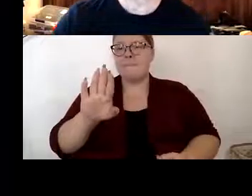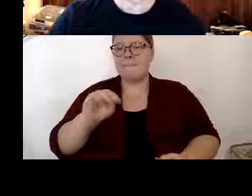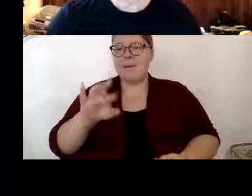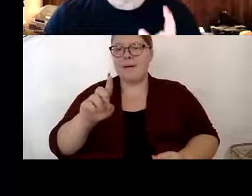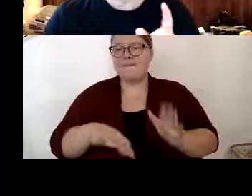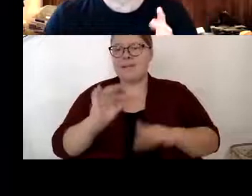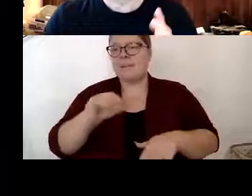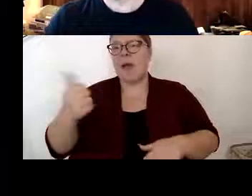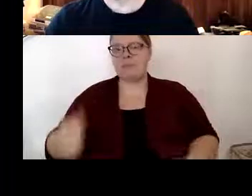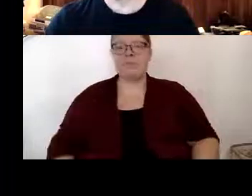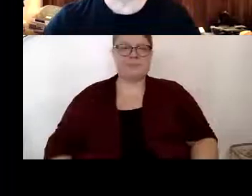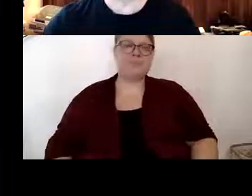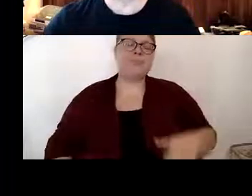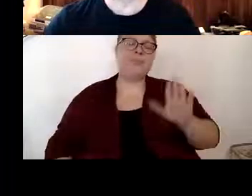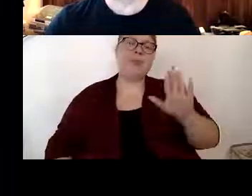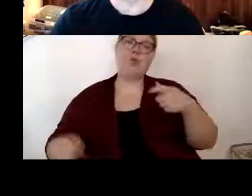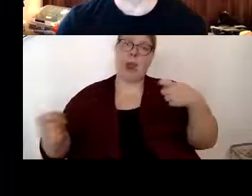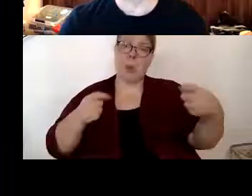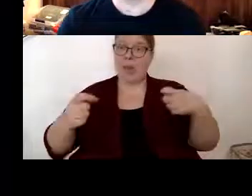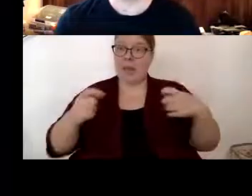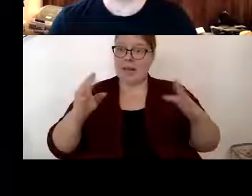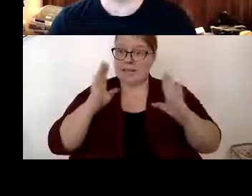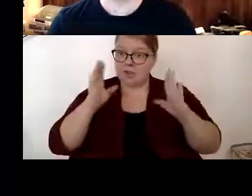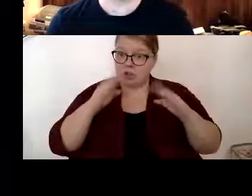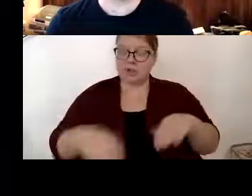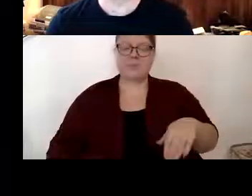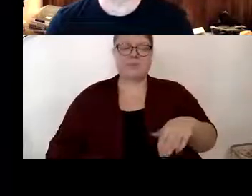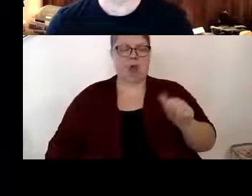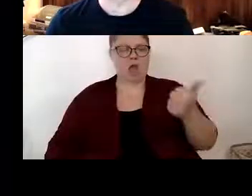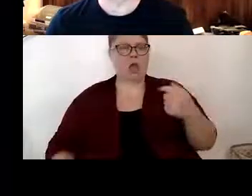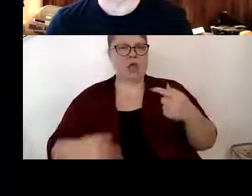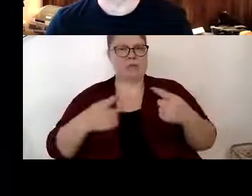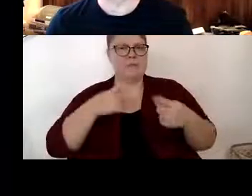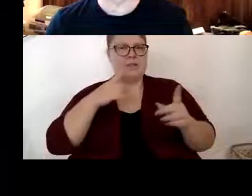attention. This is another mechanism of mindfulness. Have you ever thought about